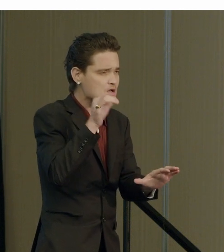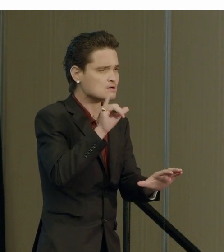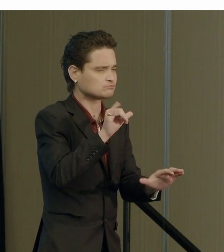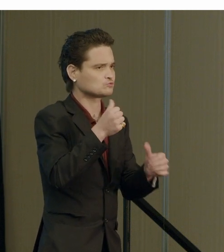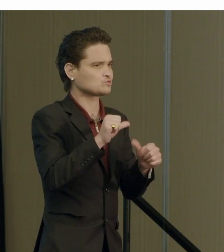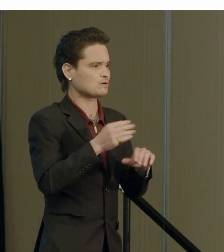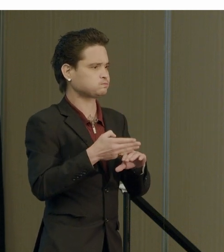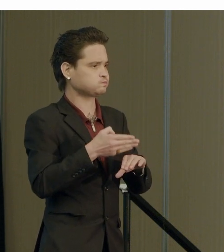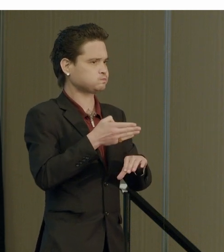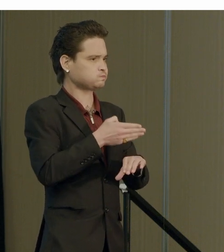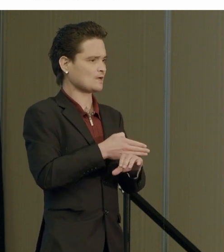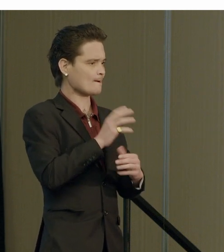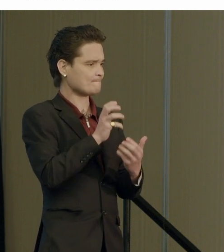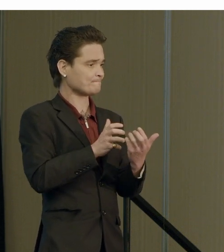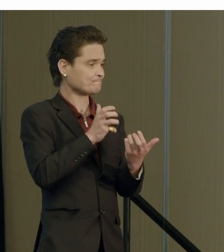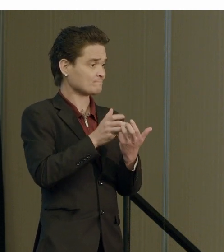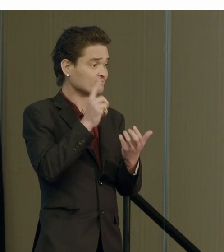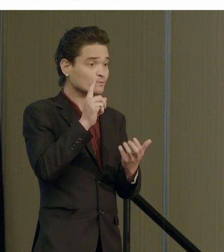bit.ly/A11Y-event_survey.